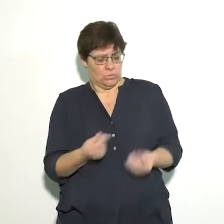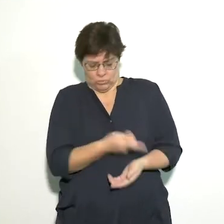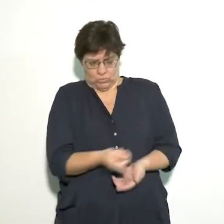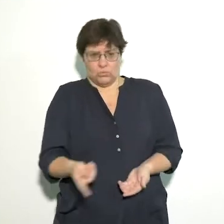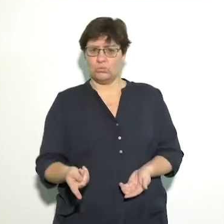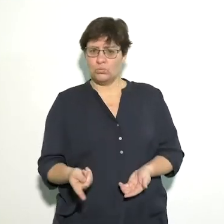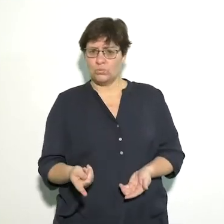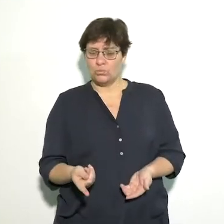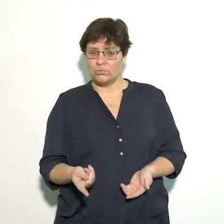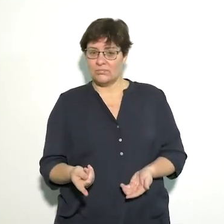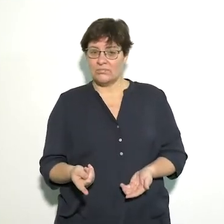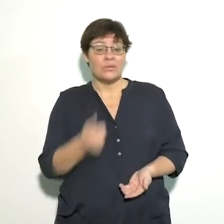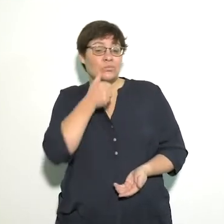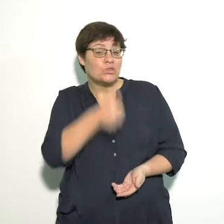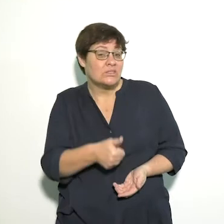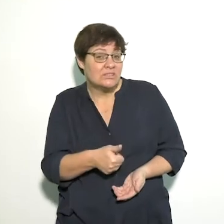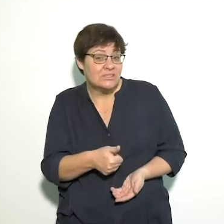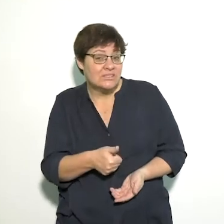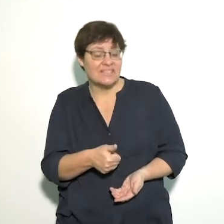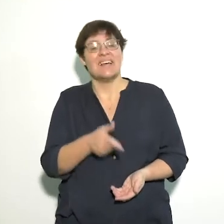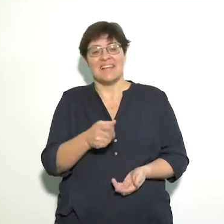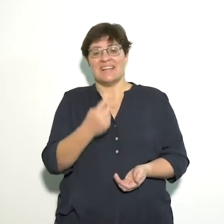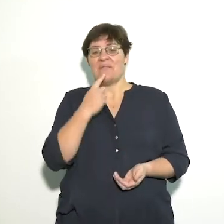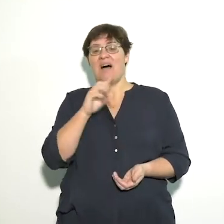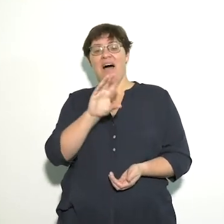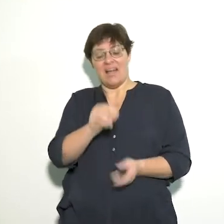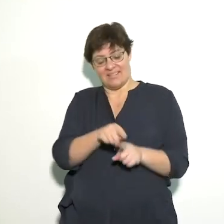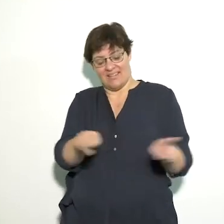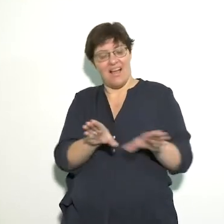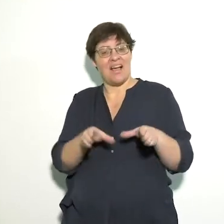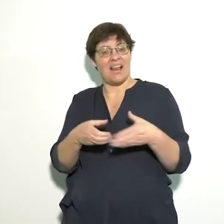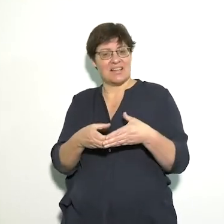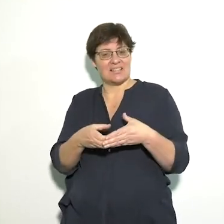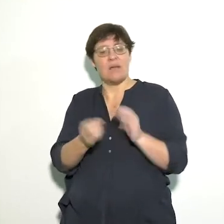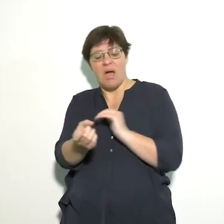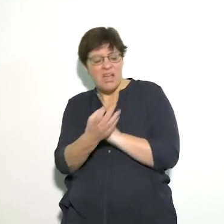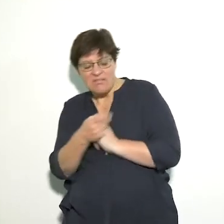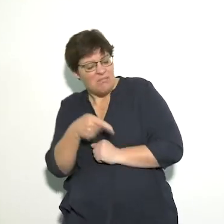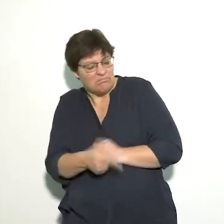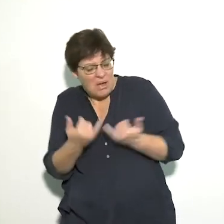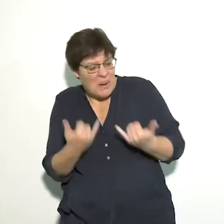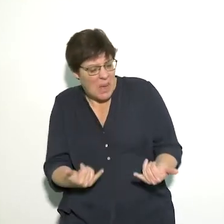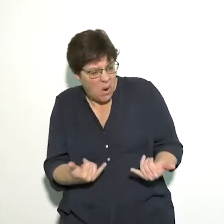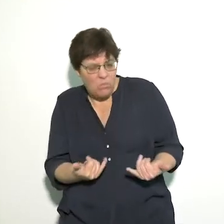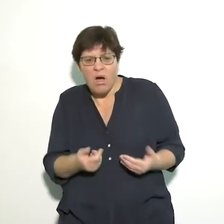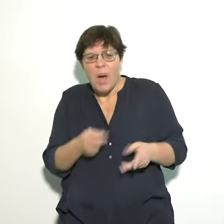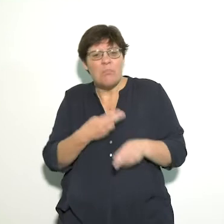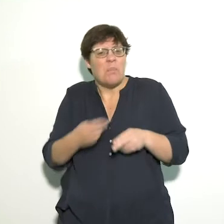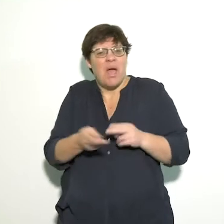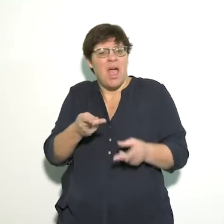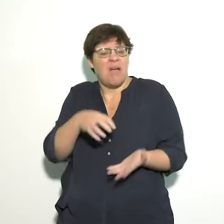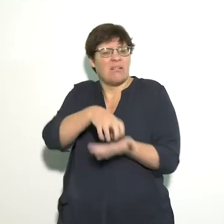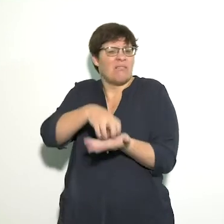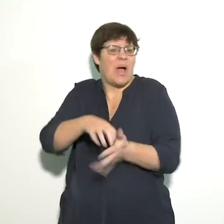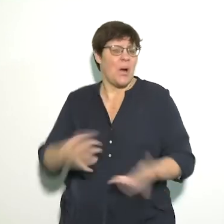with these yummy goodies? And the lovely thing is you can then ask your class to give you feedback about how to prepare